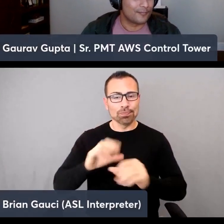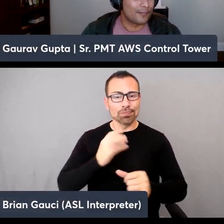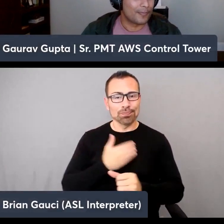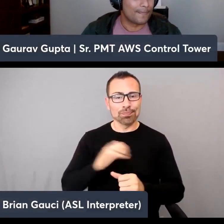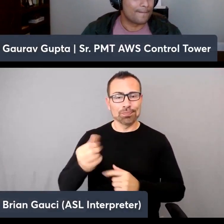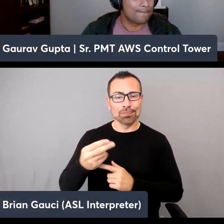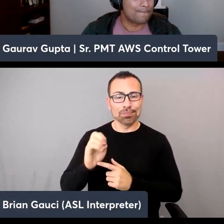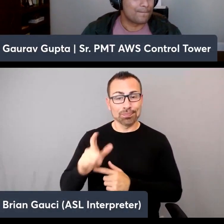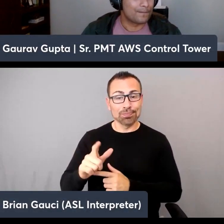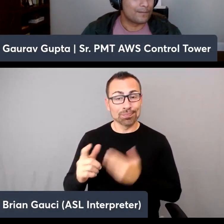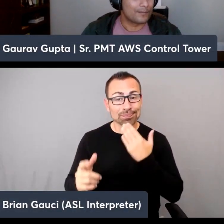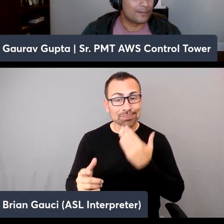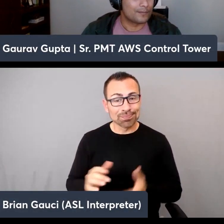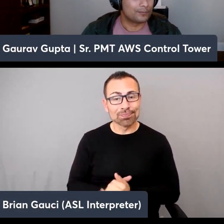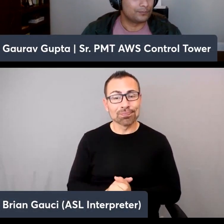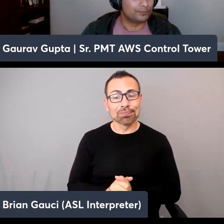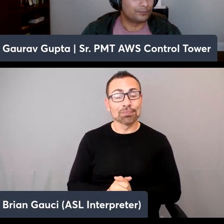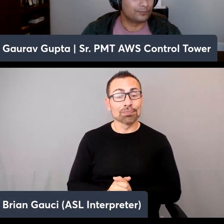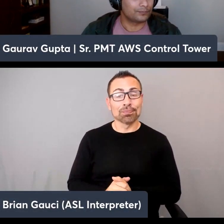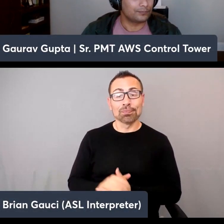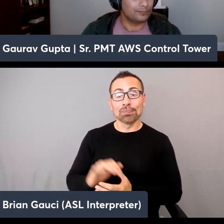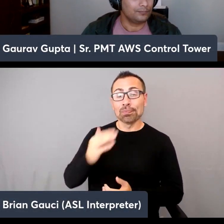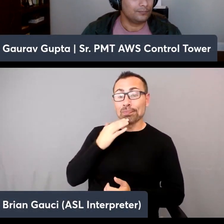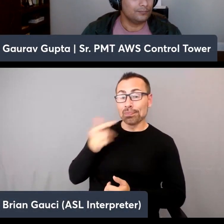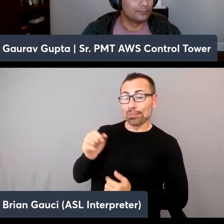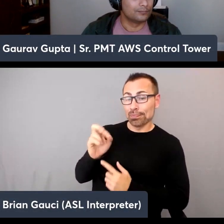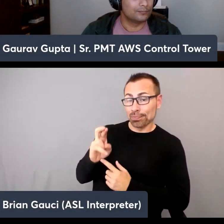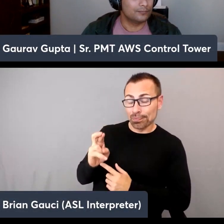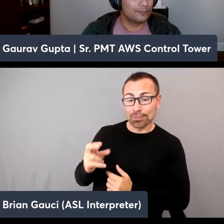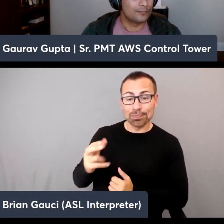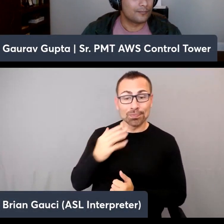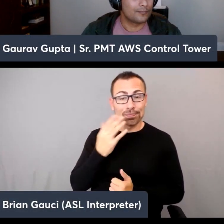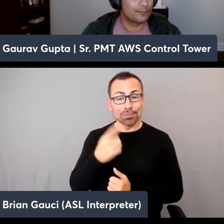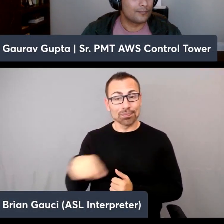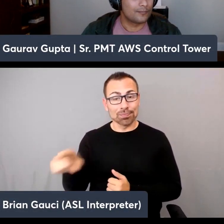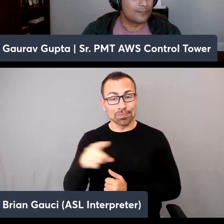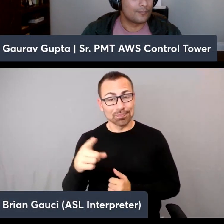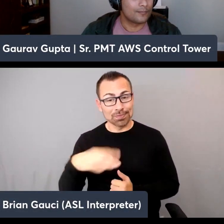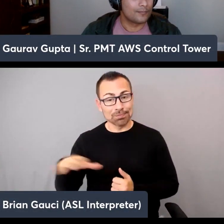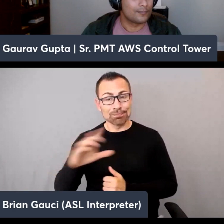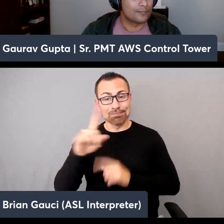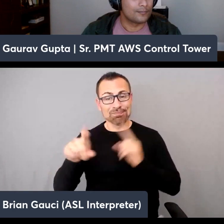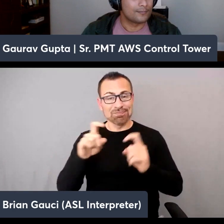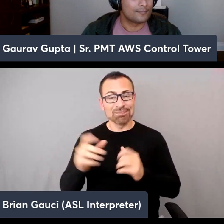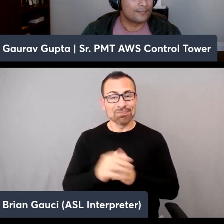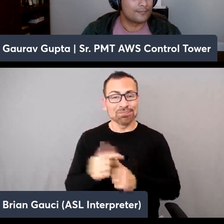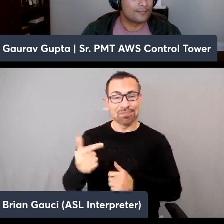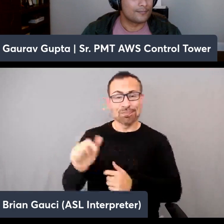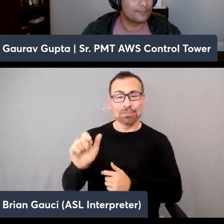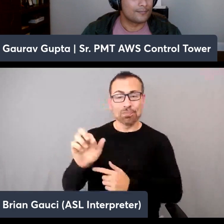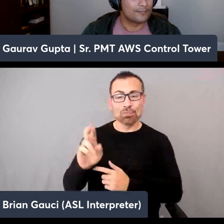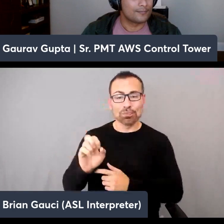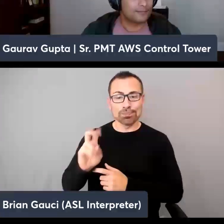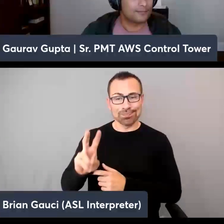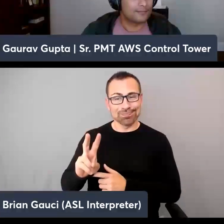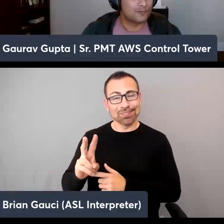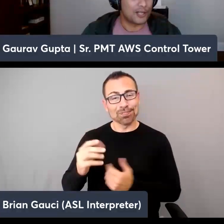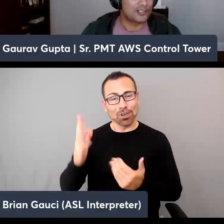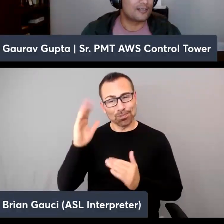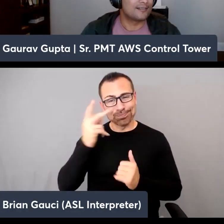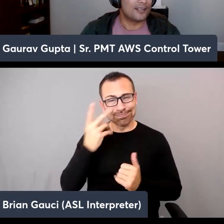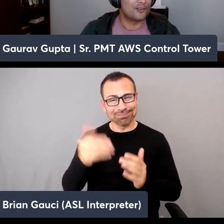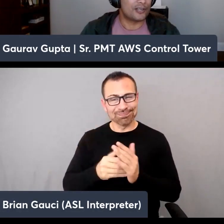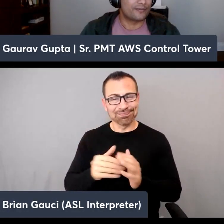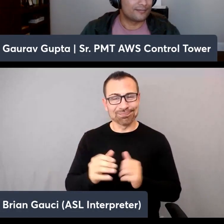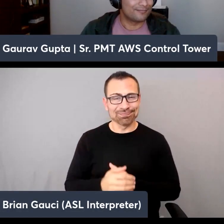Gaurav. Thanks again, and thanks for all the reviews, for questions. And Gaurav, let's catch up again sometime soon. Yeah.